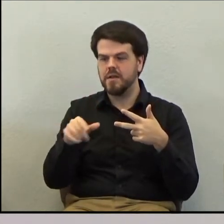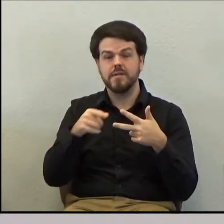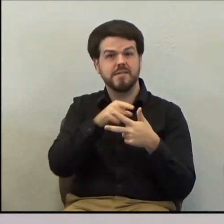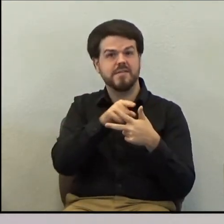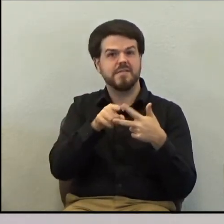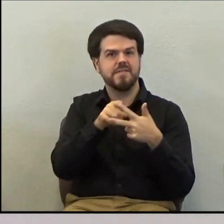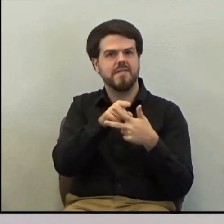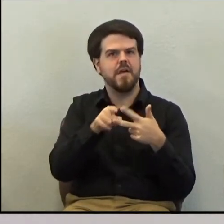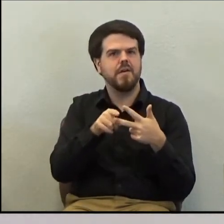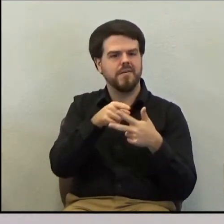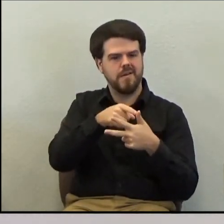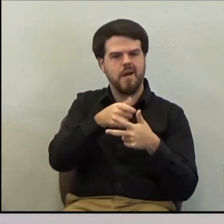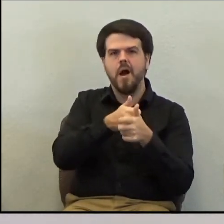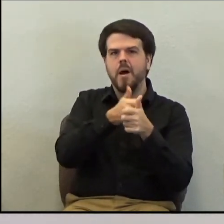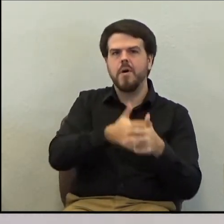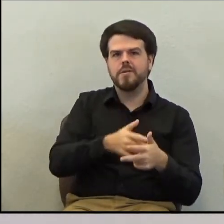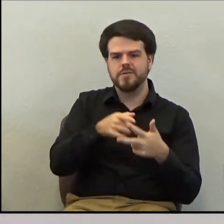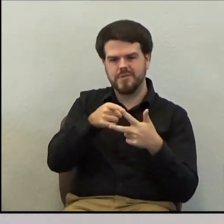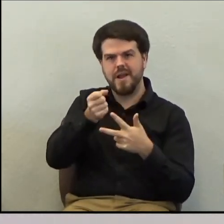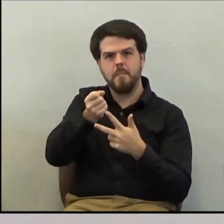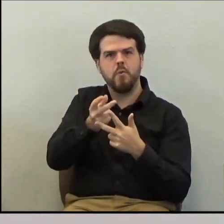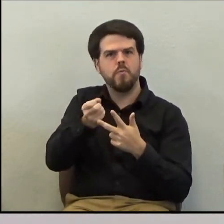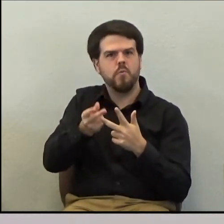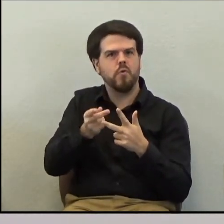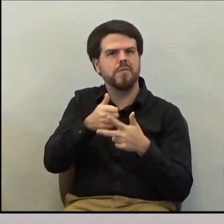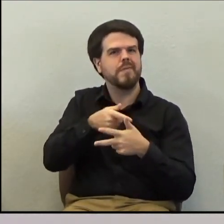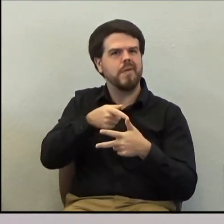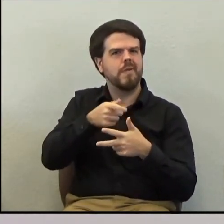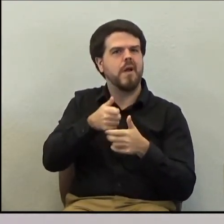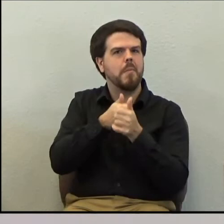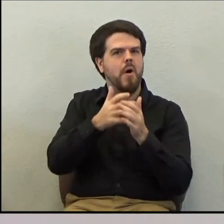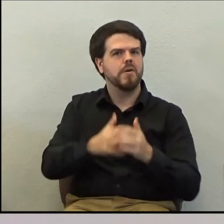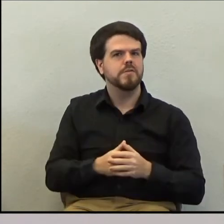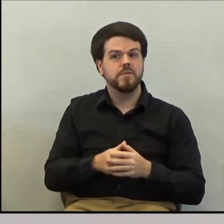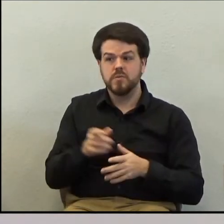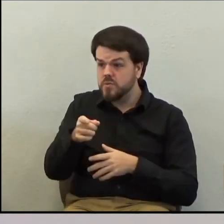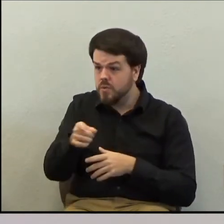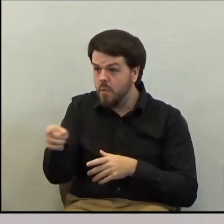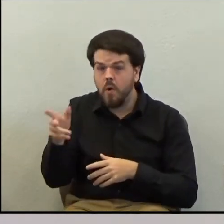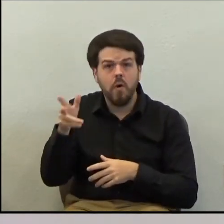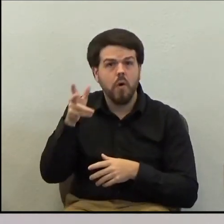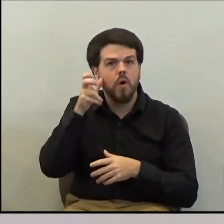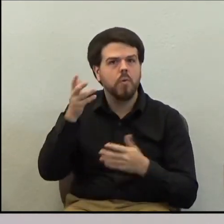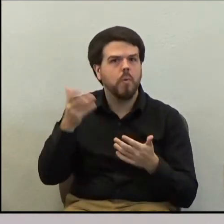teach. Paul says, you heard the word of God from us.